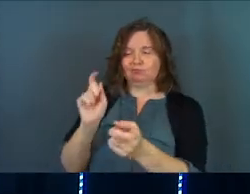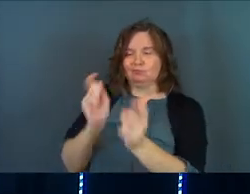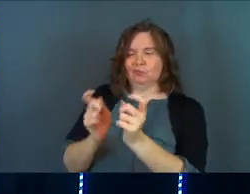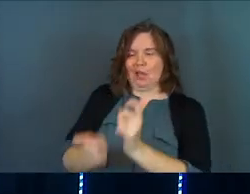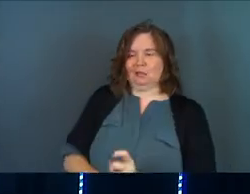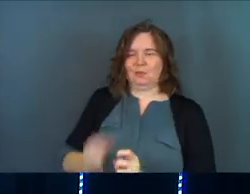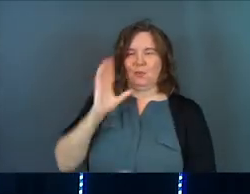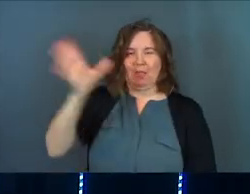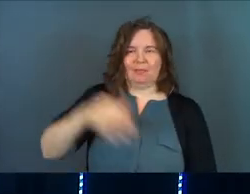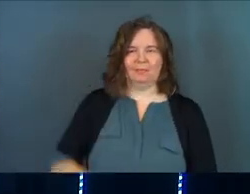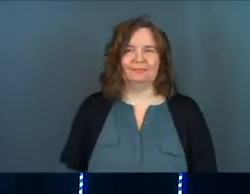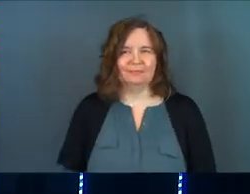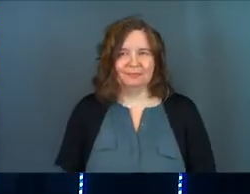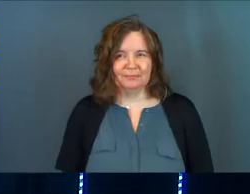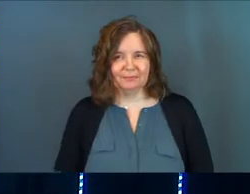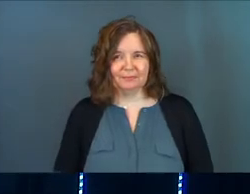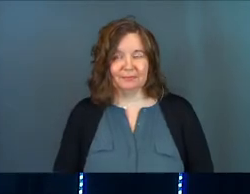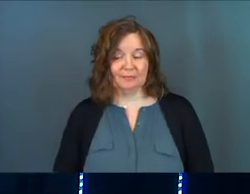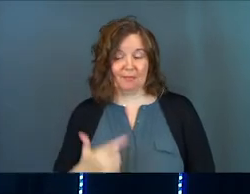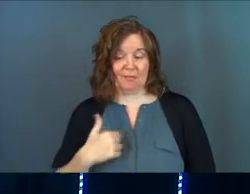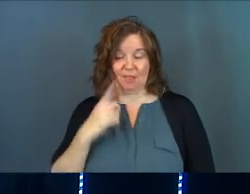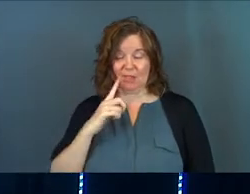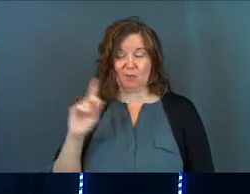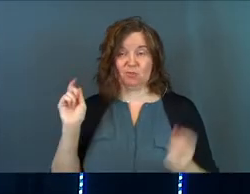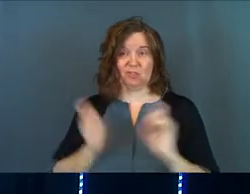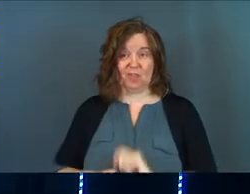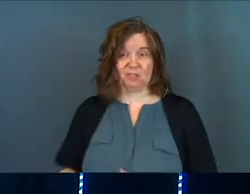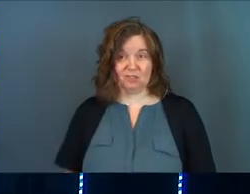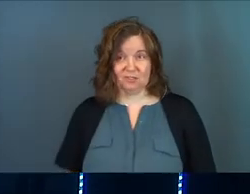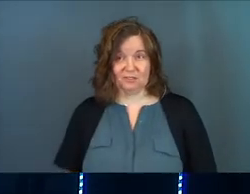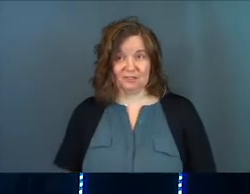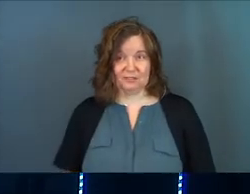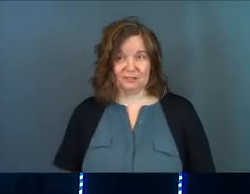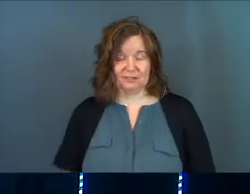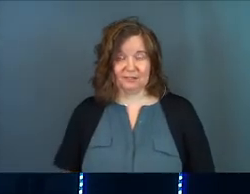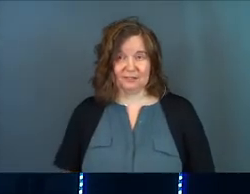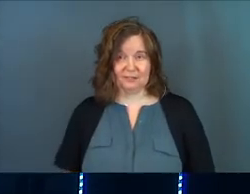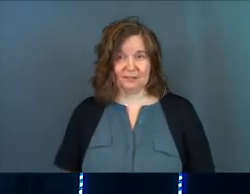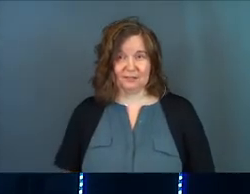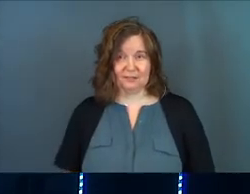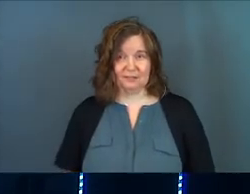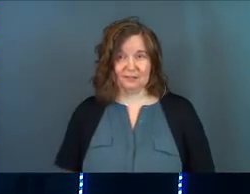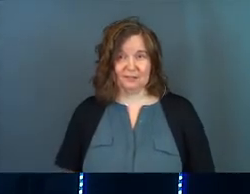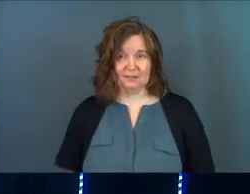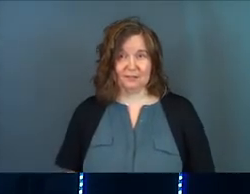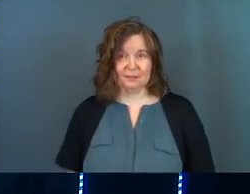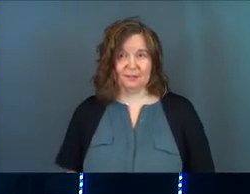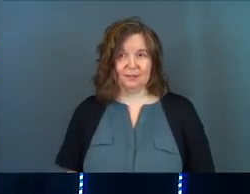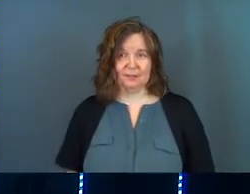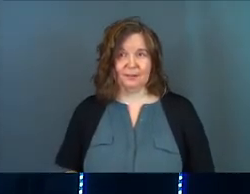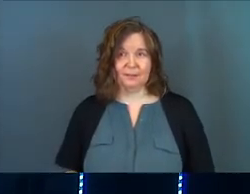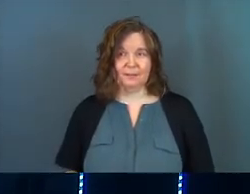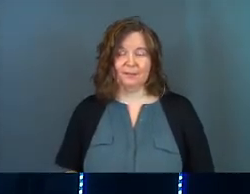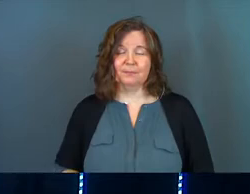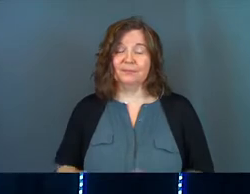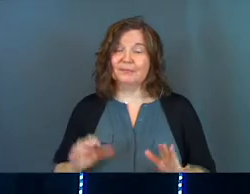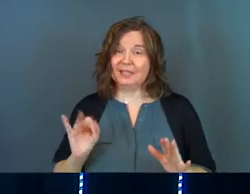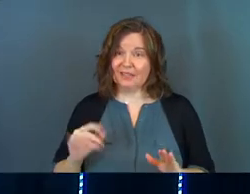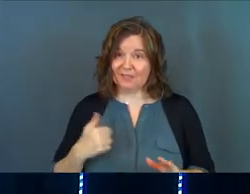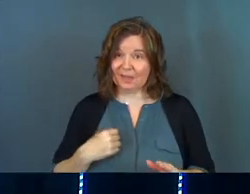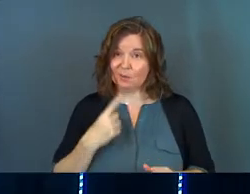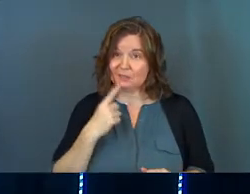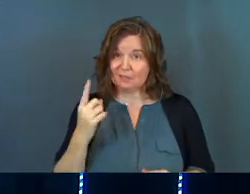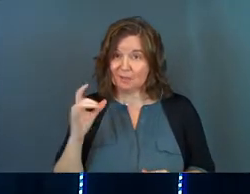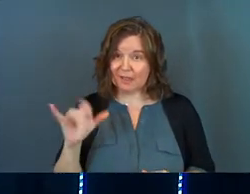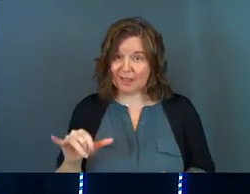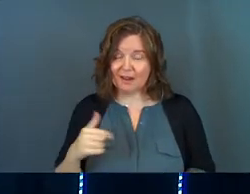person change. So that they'll change. If they would have